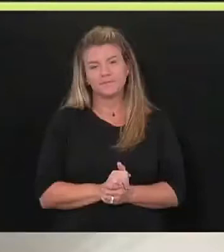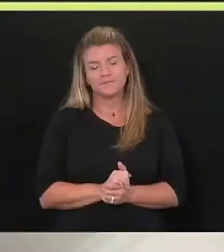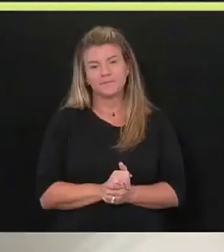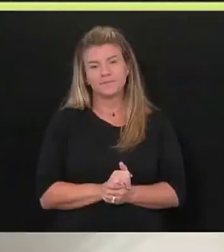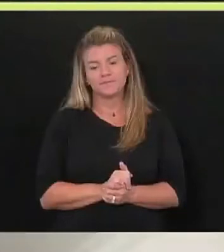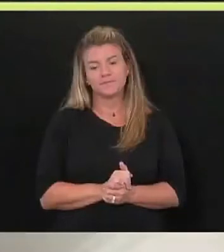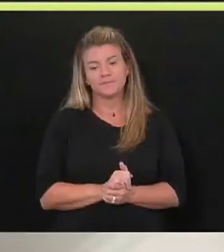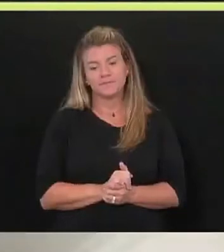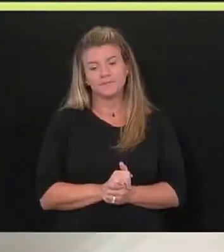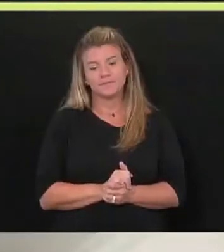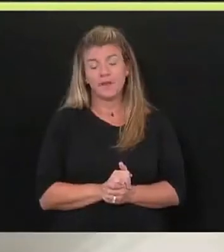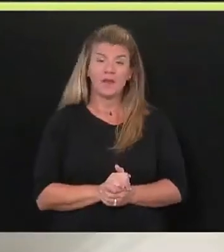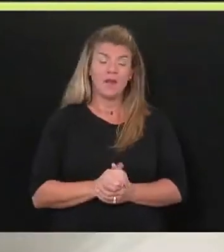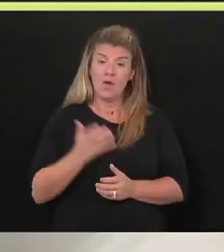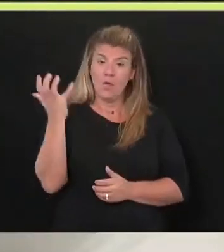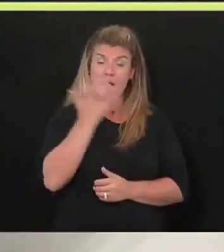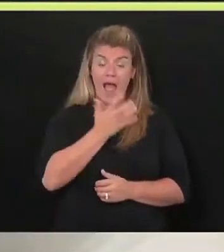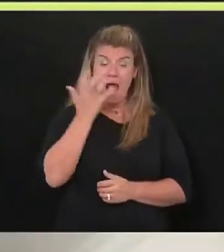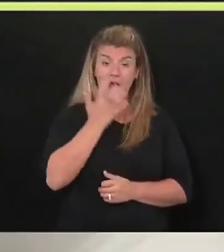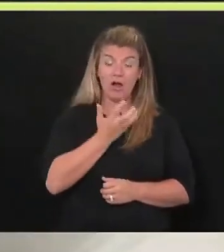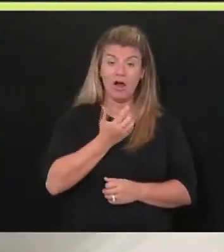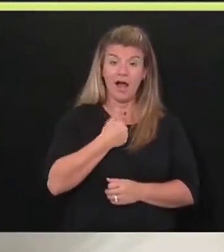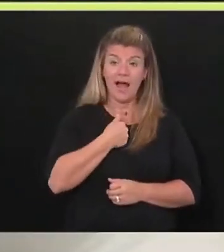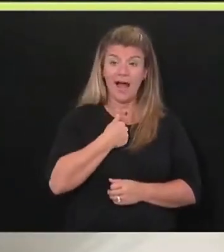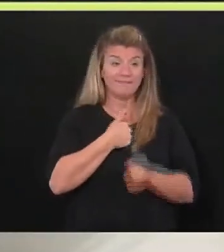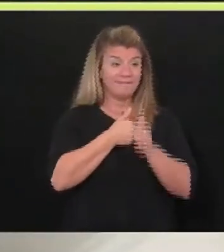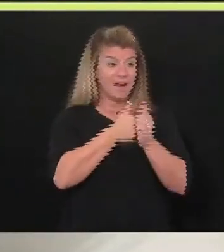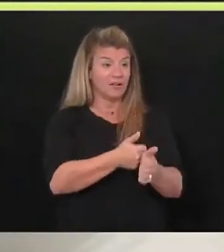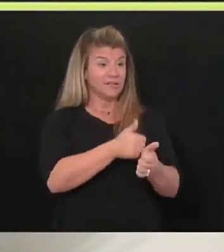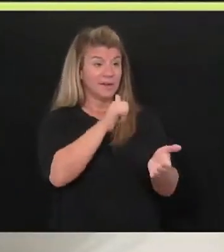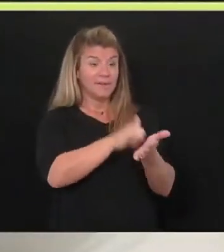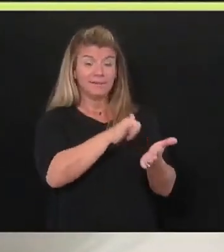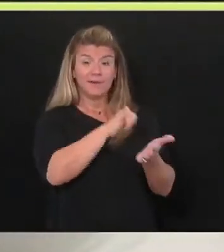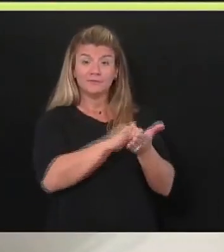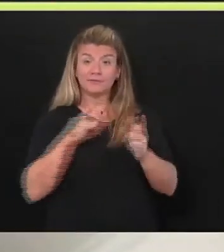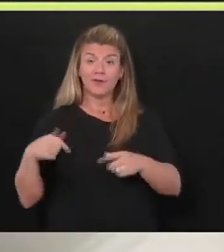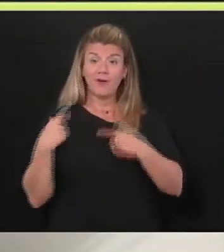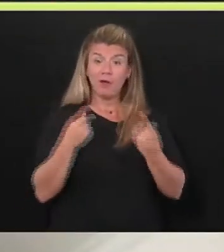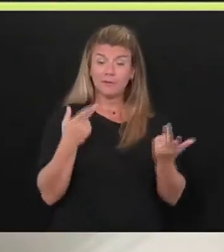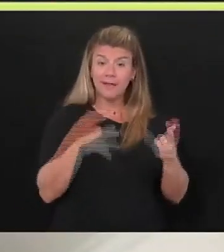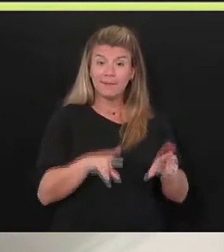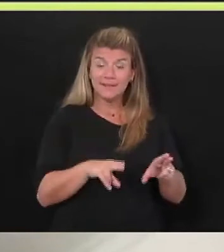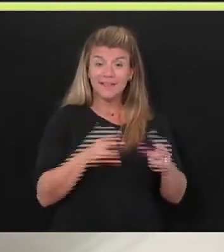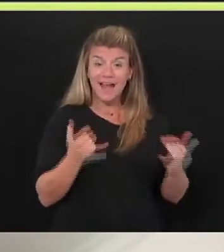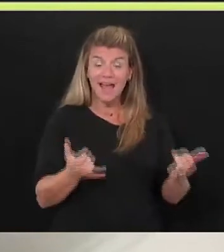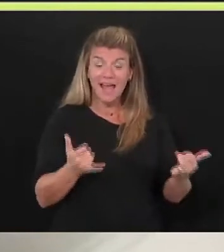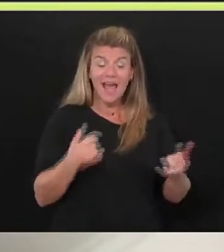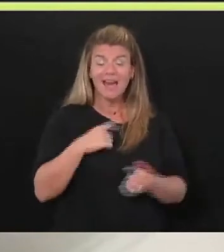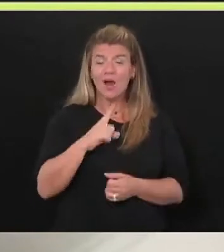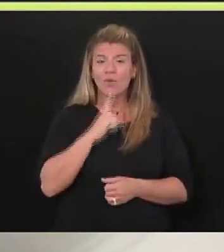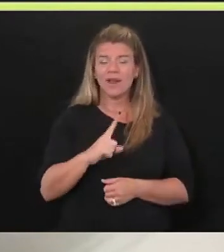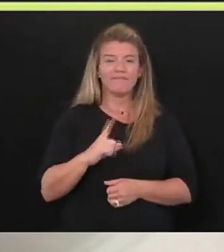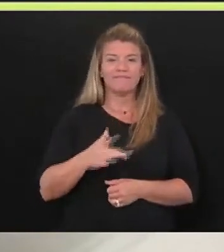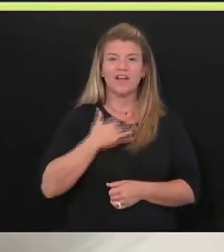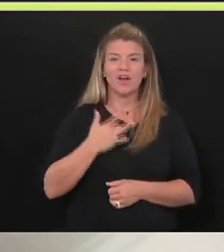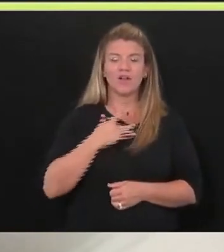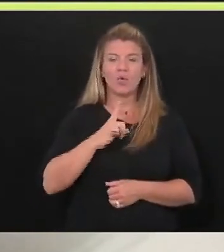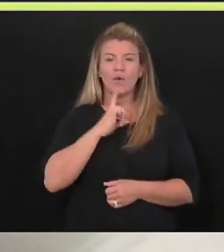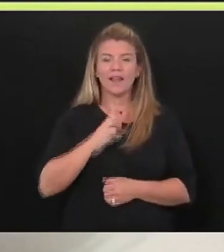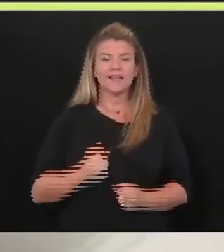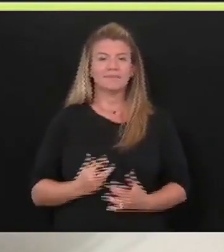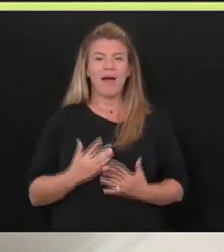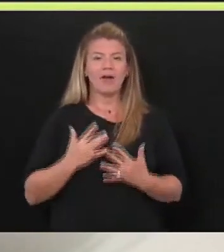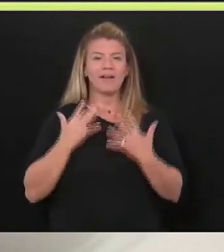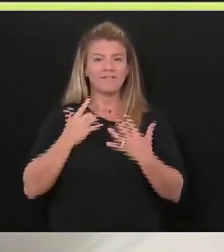Wow, that's impossible to follow what we've heard so far in this briefing. And I think that the really inspiring thing